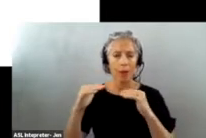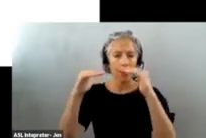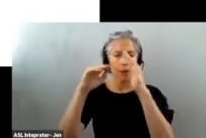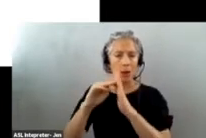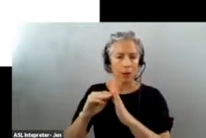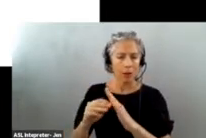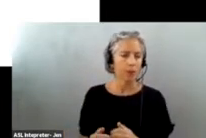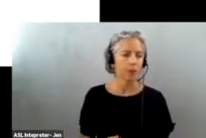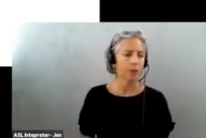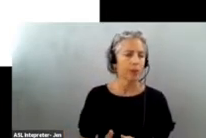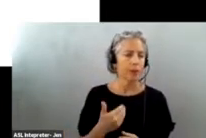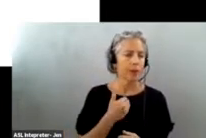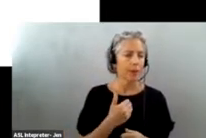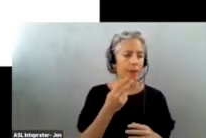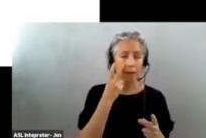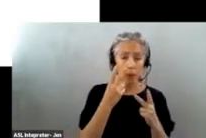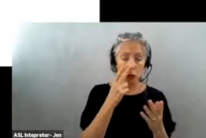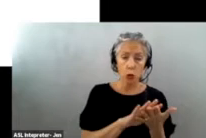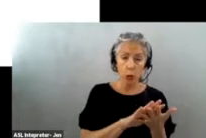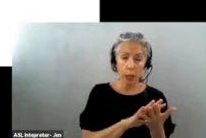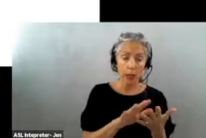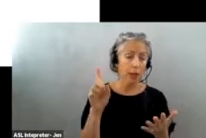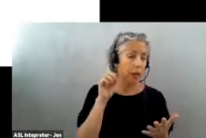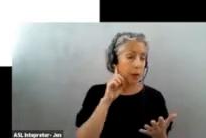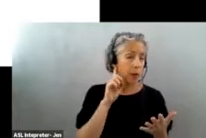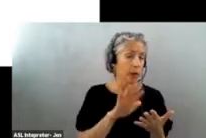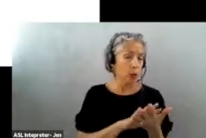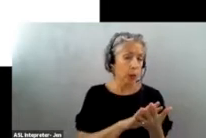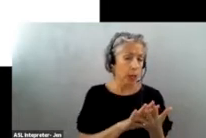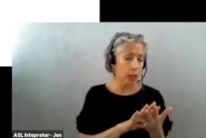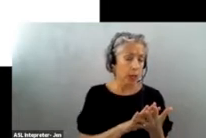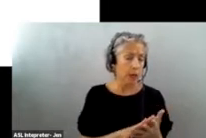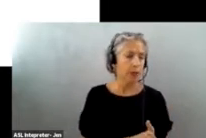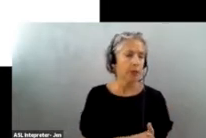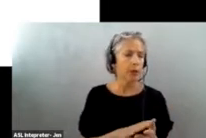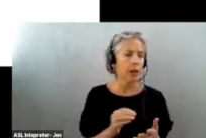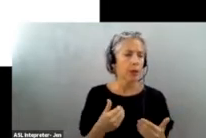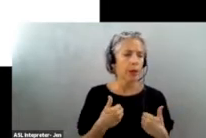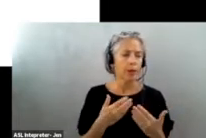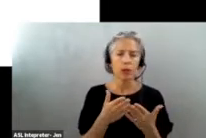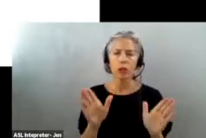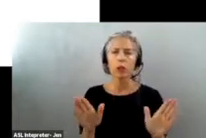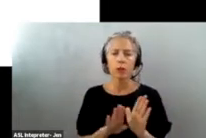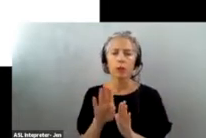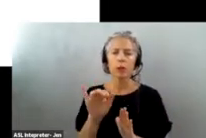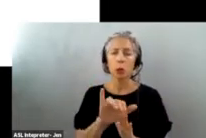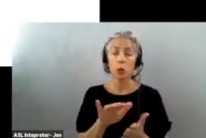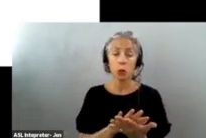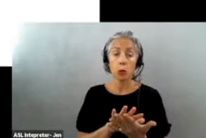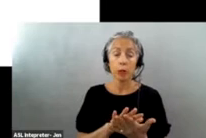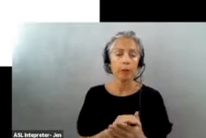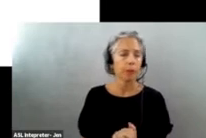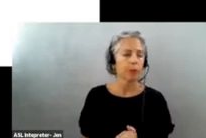We have vision for screening for vision and hearing impairments, and we have for general development. When a